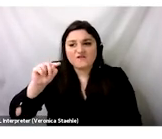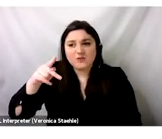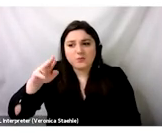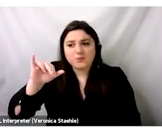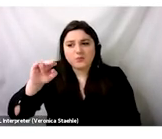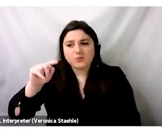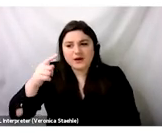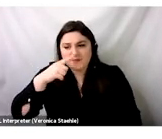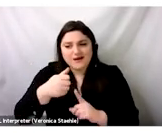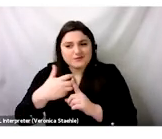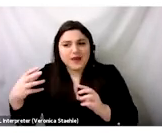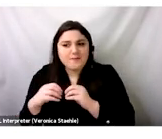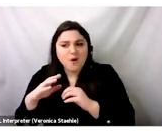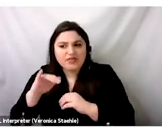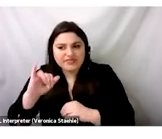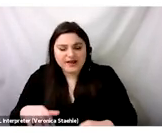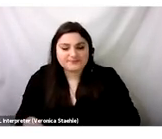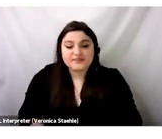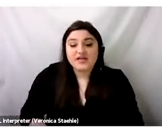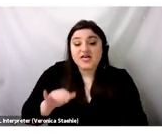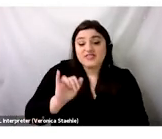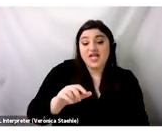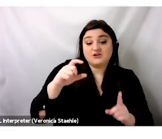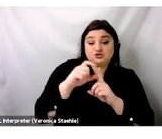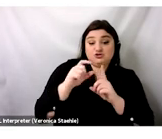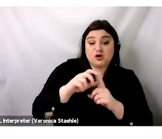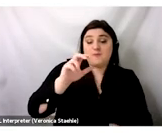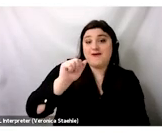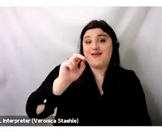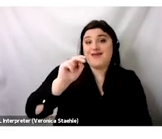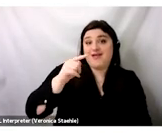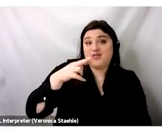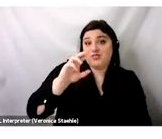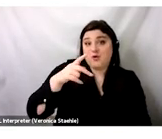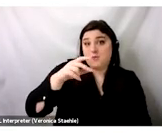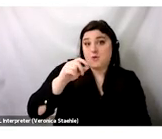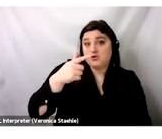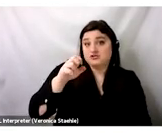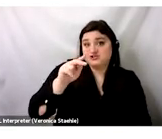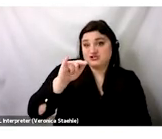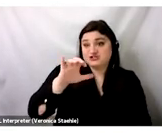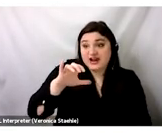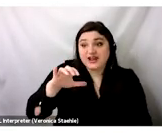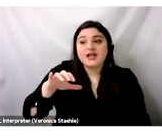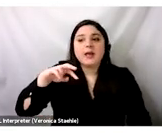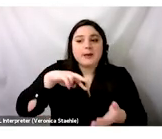Definitely. So the term anthropogenic just means of human beings, essentially,